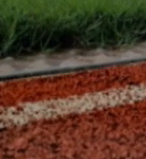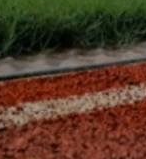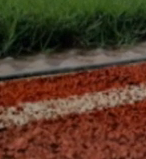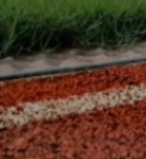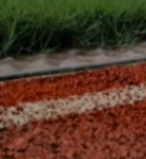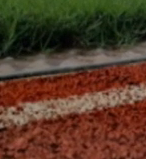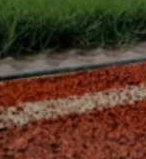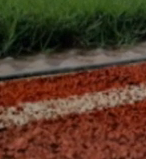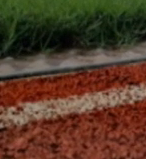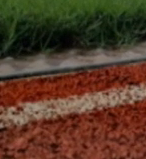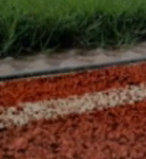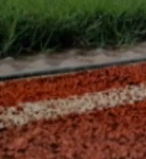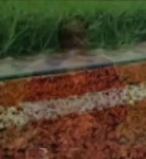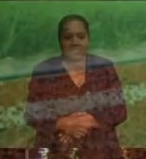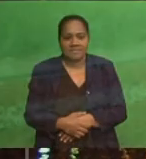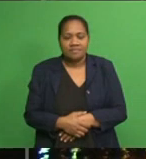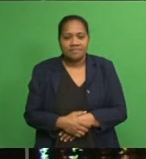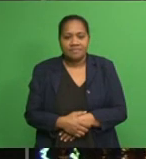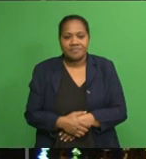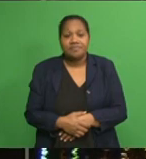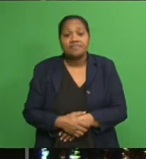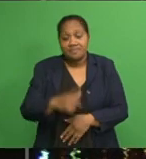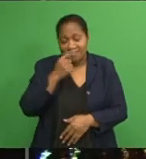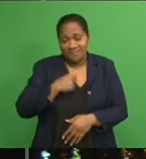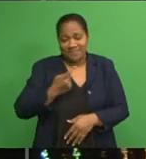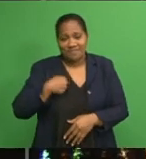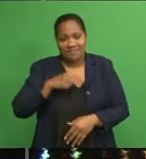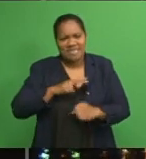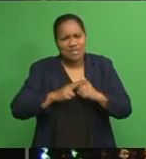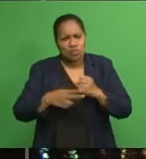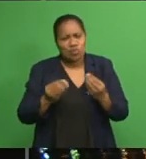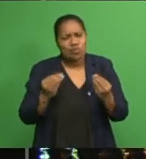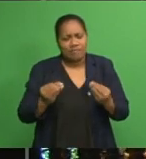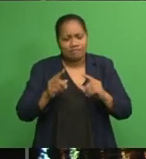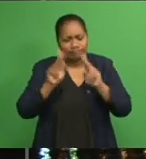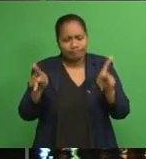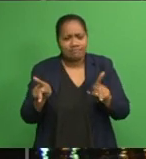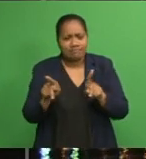NZ Stadium in Suva. And you can send us newsworthy pictures to email